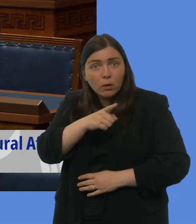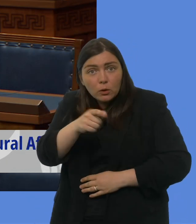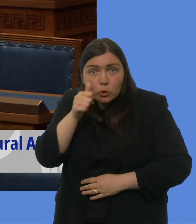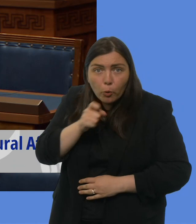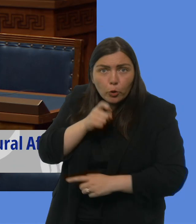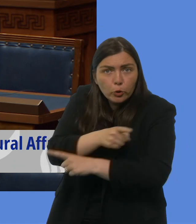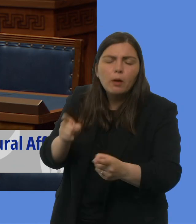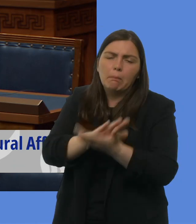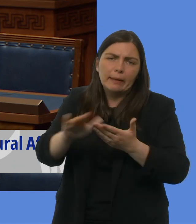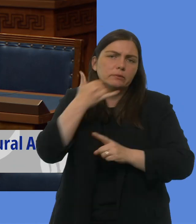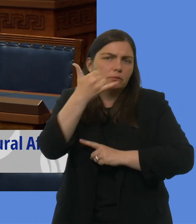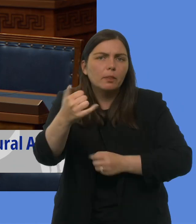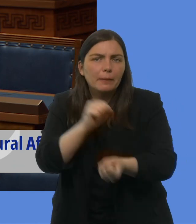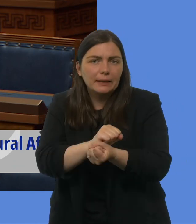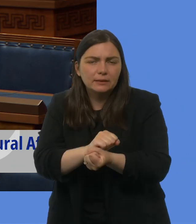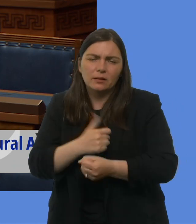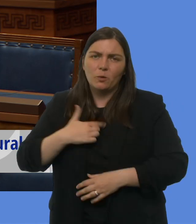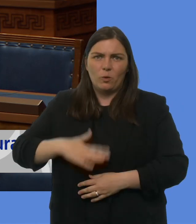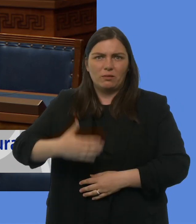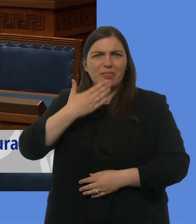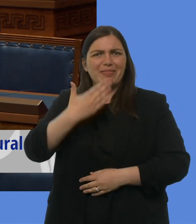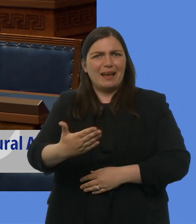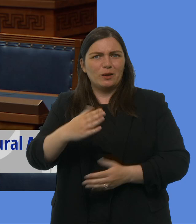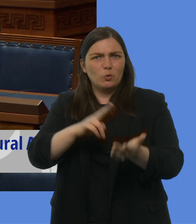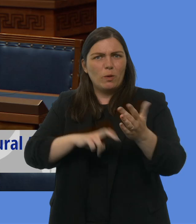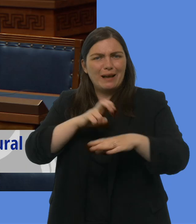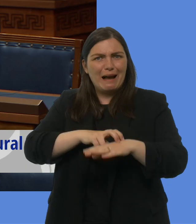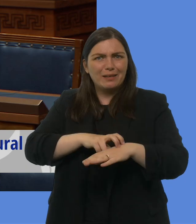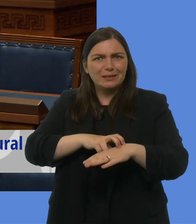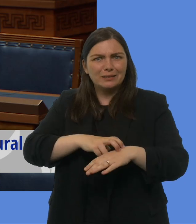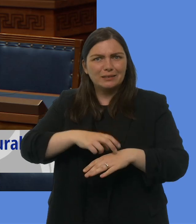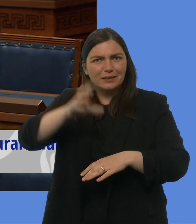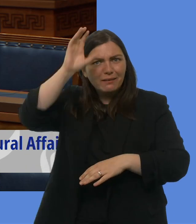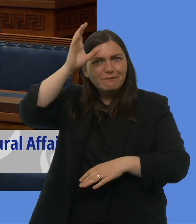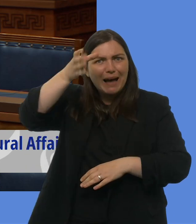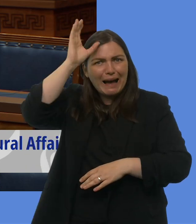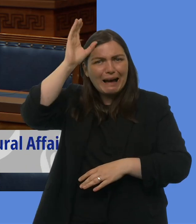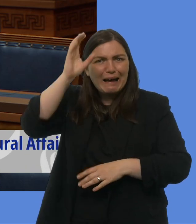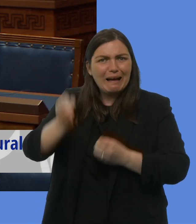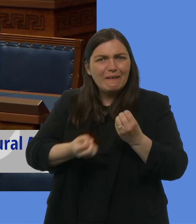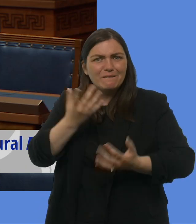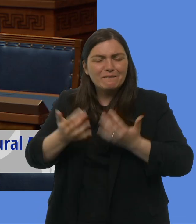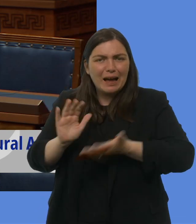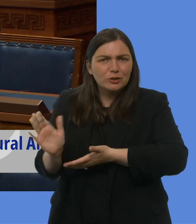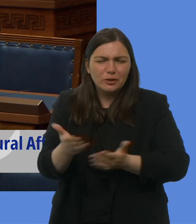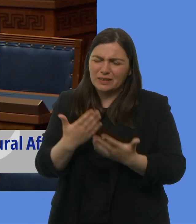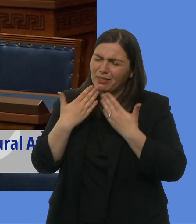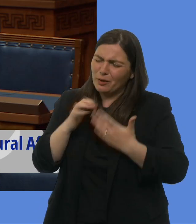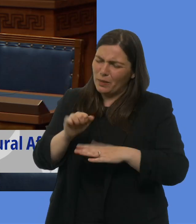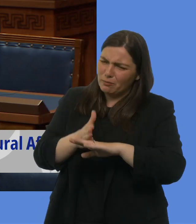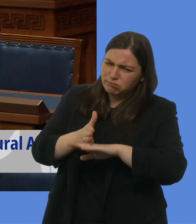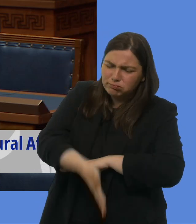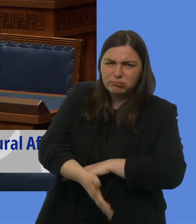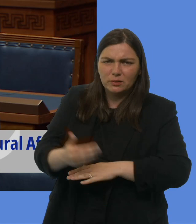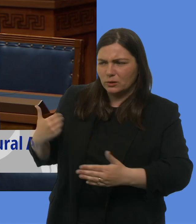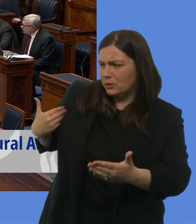Fire and Rescue Service for all the work that they've been doing, and myself and the Health Minister were with them last week in terms of the Northern Ireland Fire and Rescue Service to give thanks